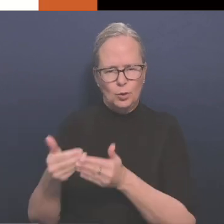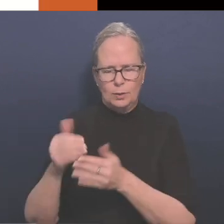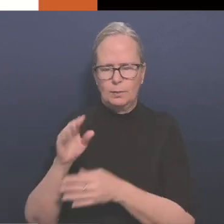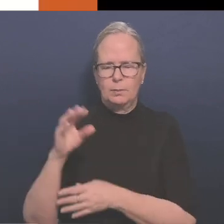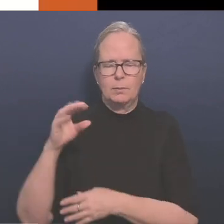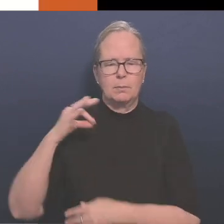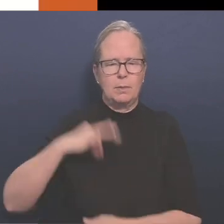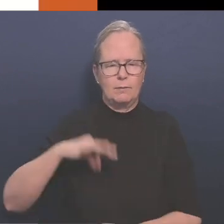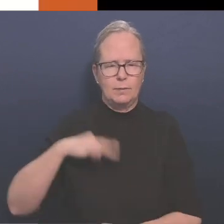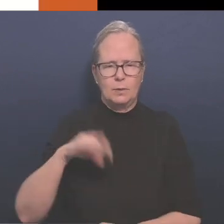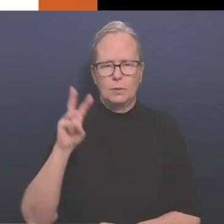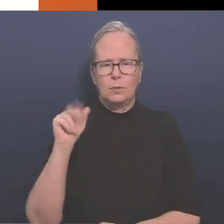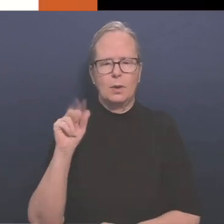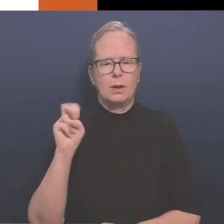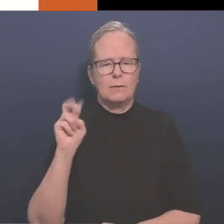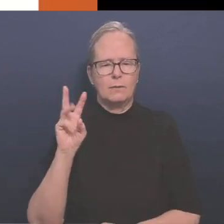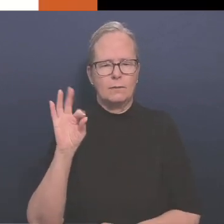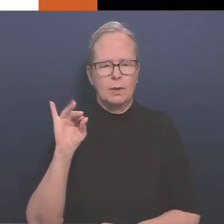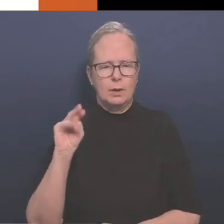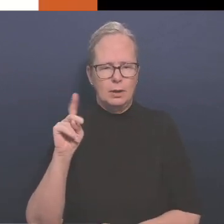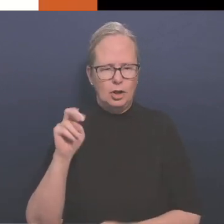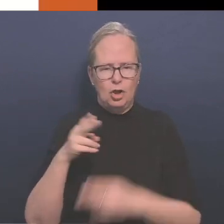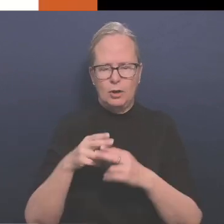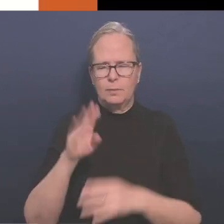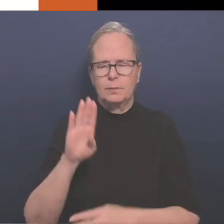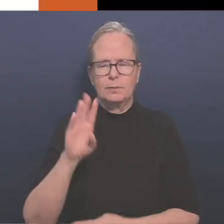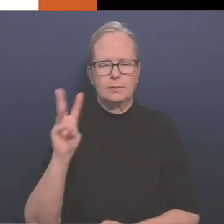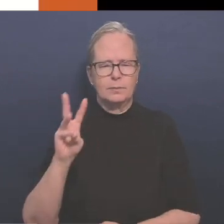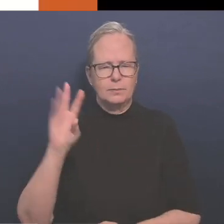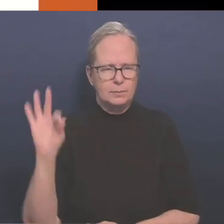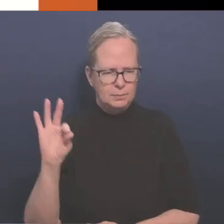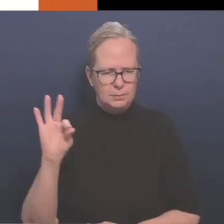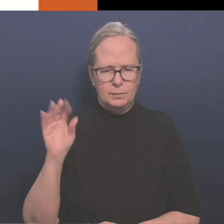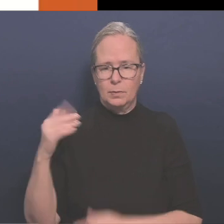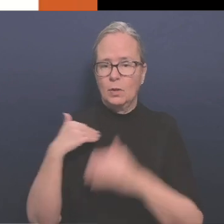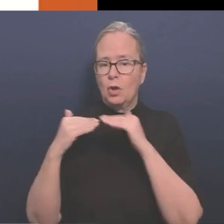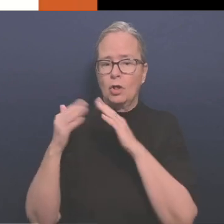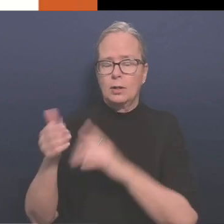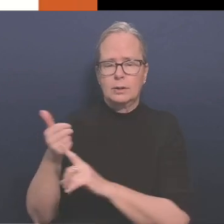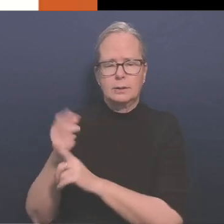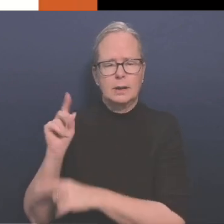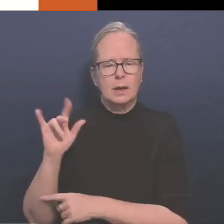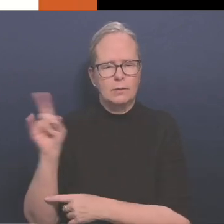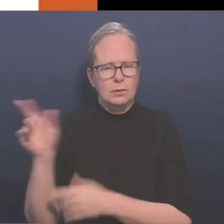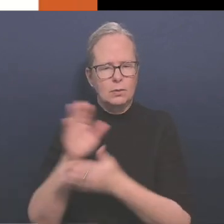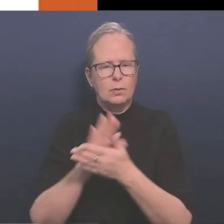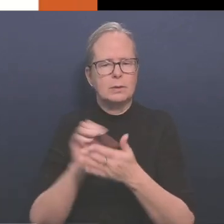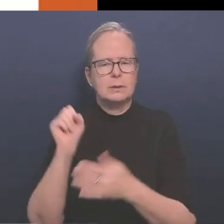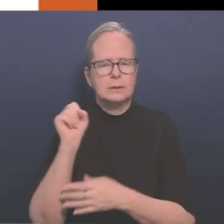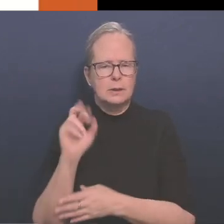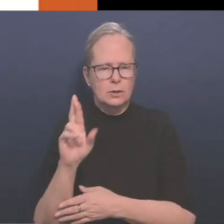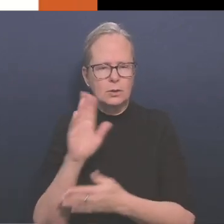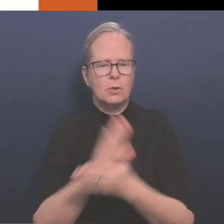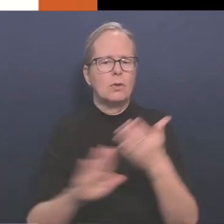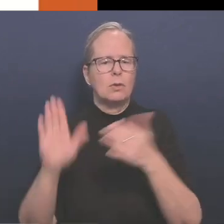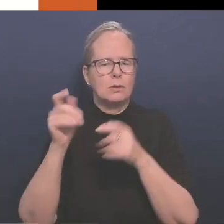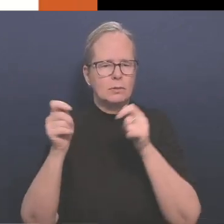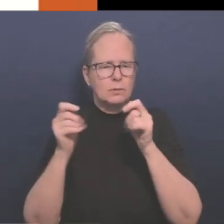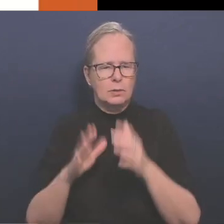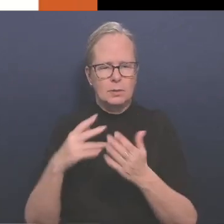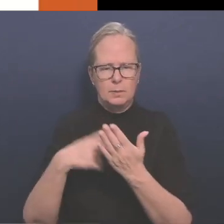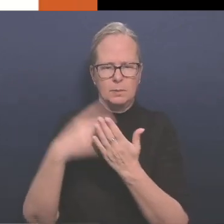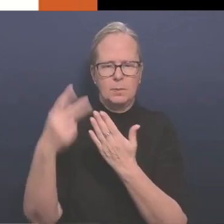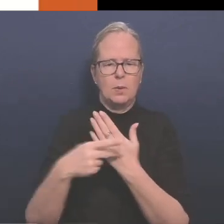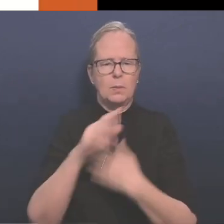So David and I would like to begin by acknowledging that we are joining you from Toronto, which is situated upon